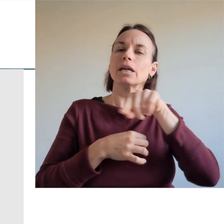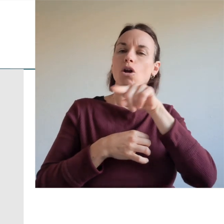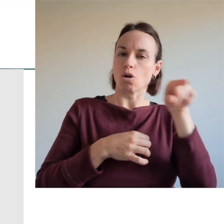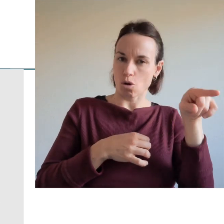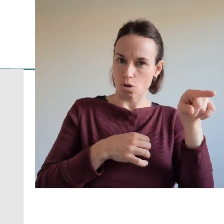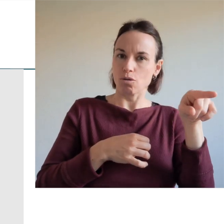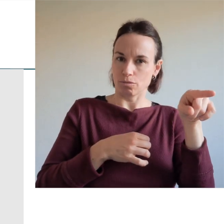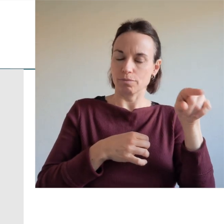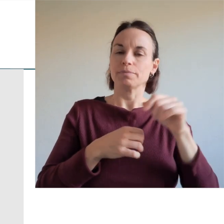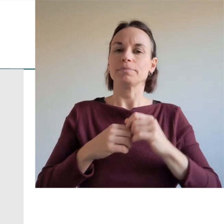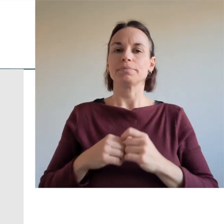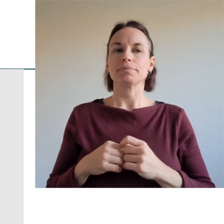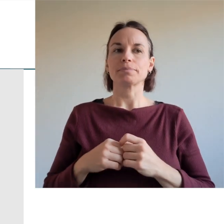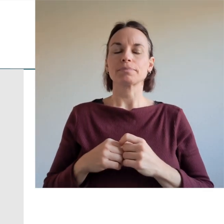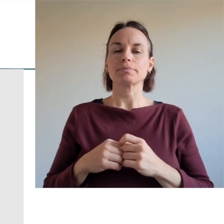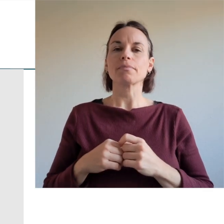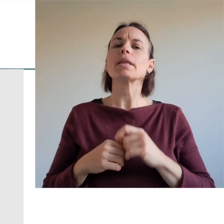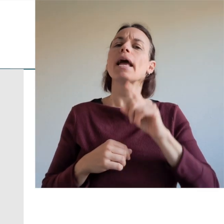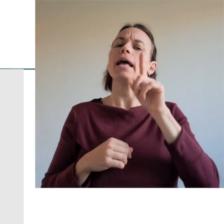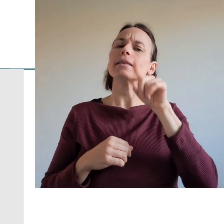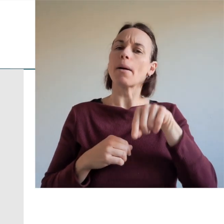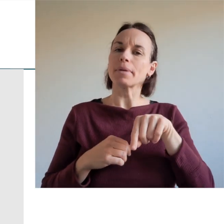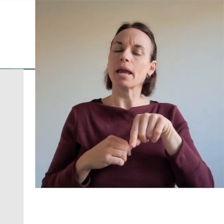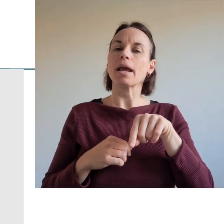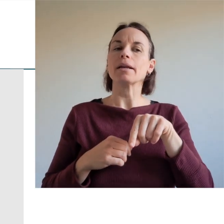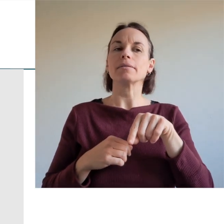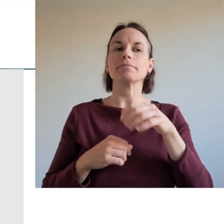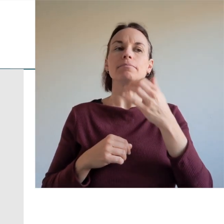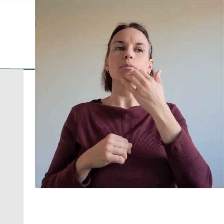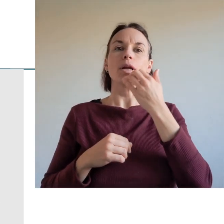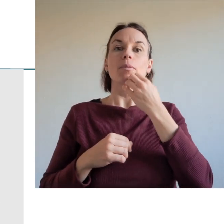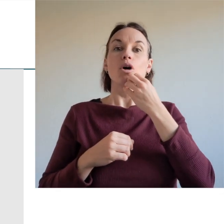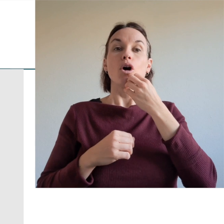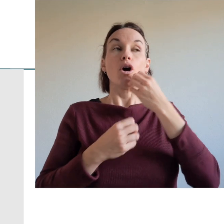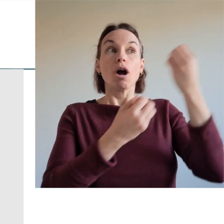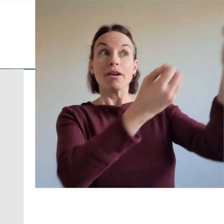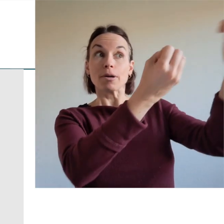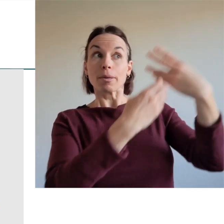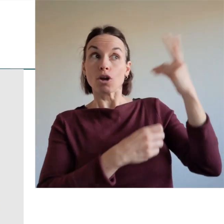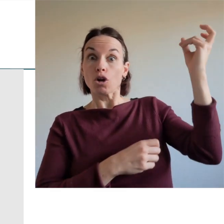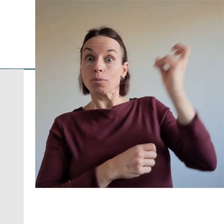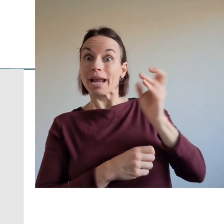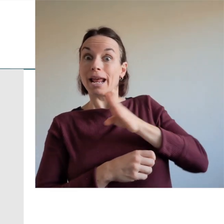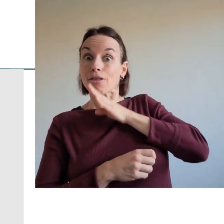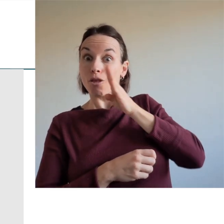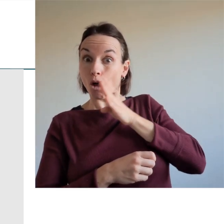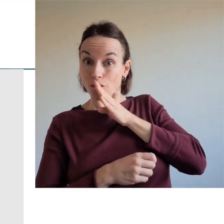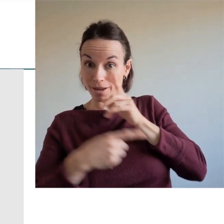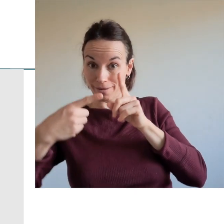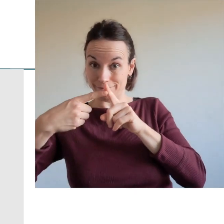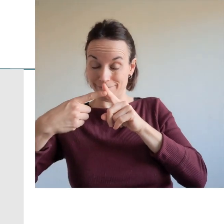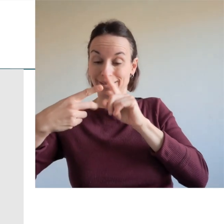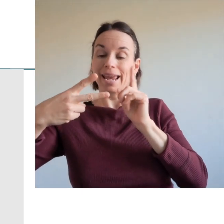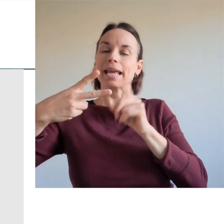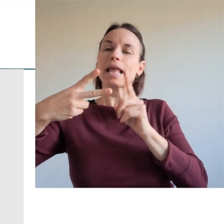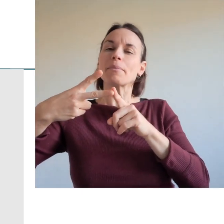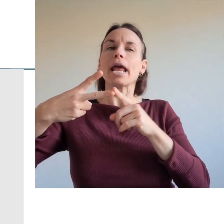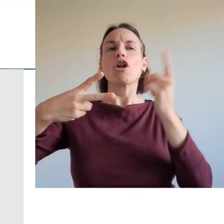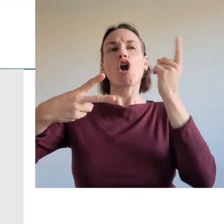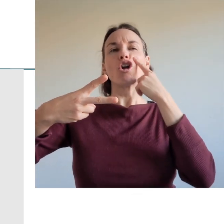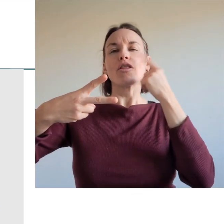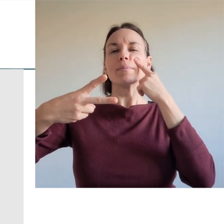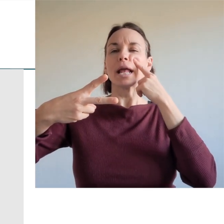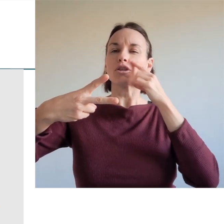And to determine whether source of knowledge, so evidentiality, and level of certainty, that is,